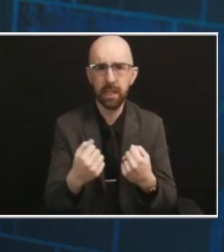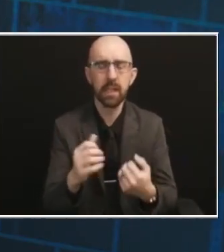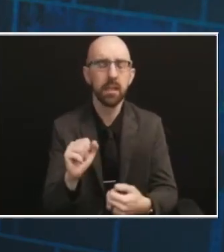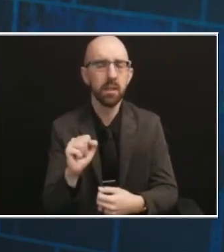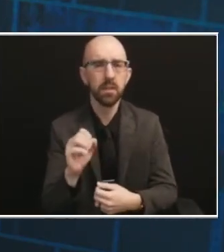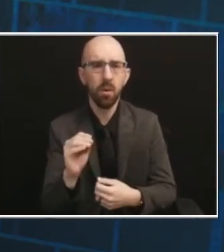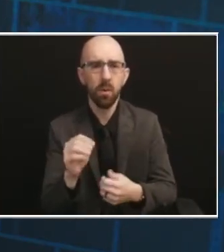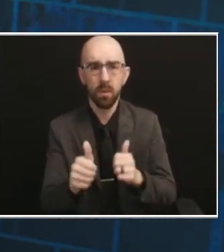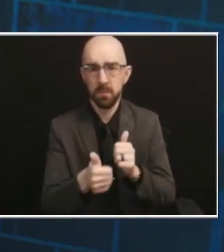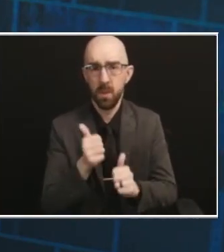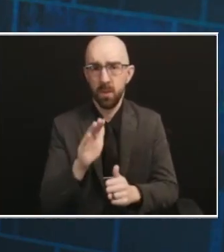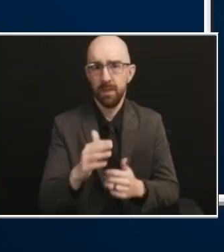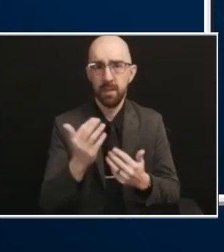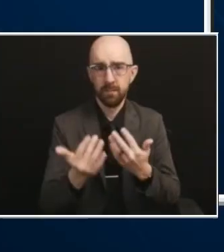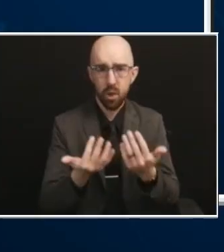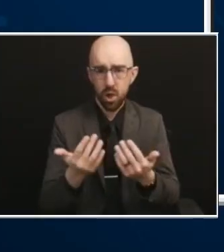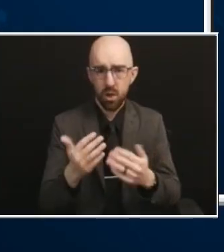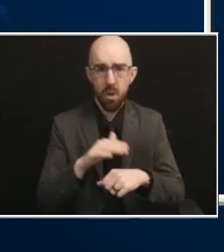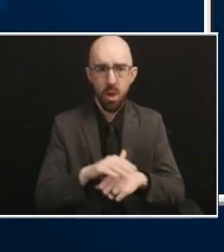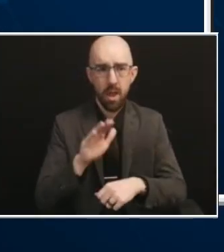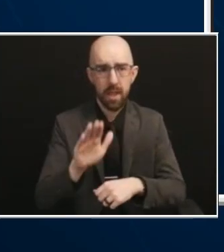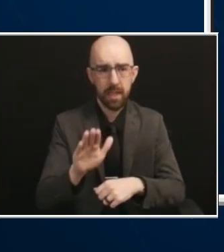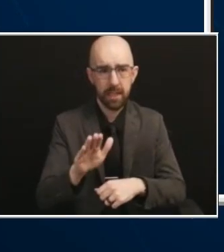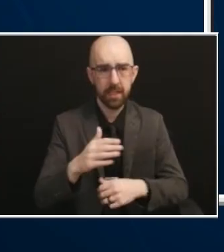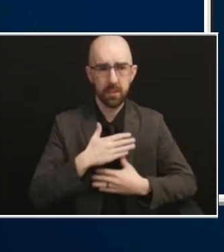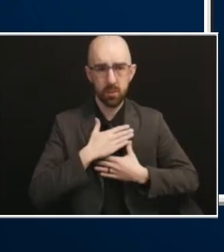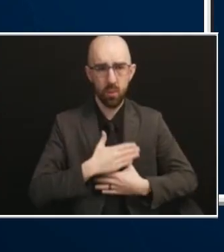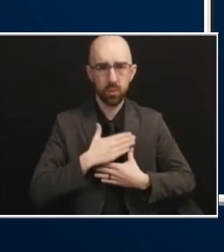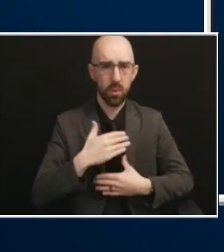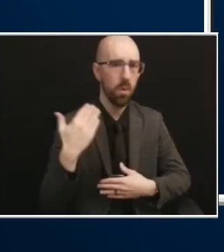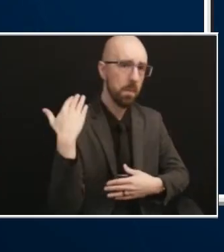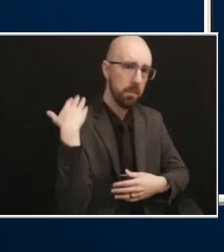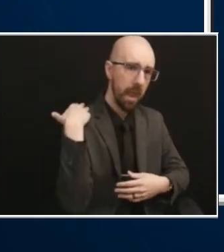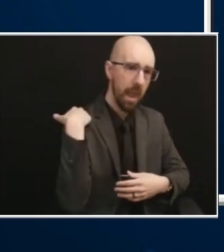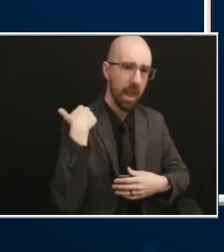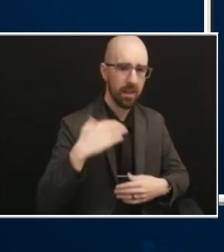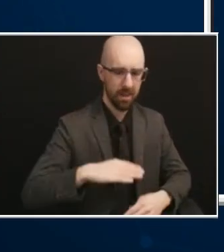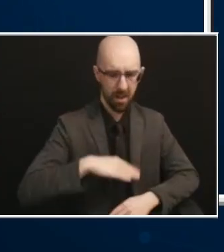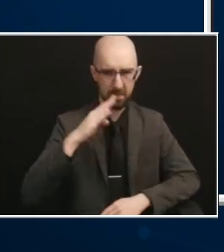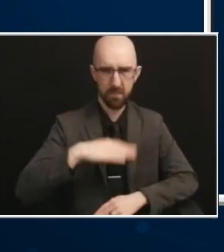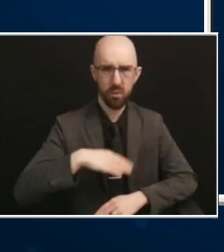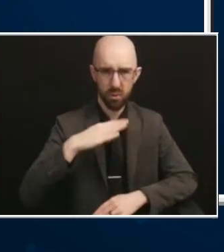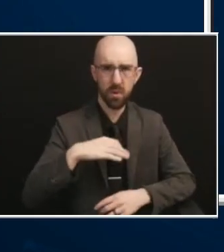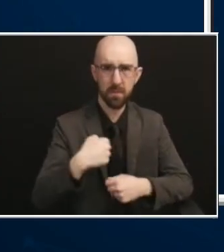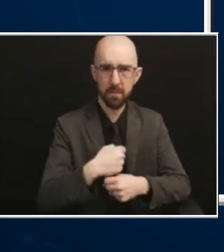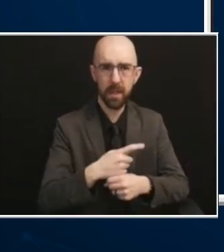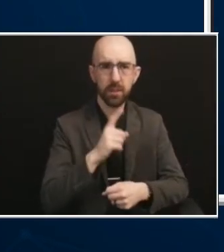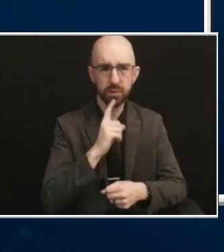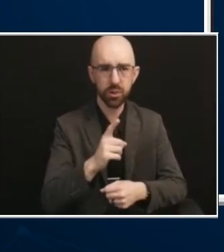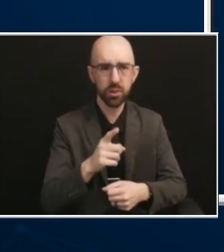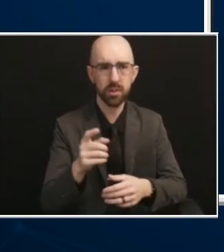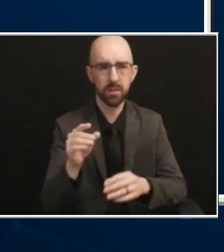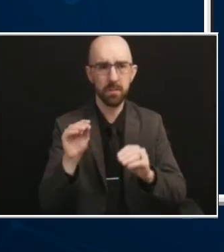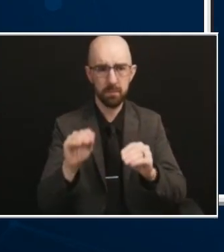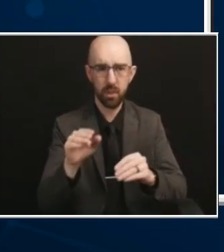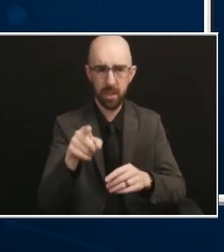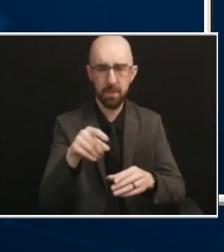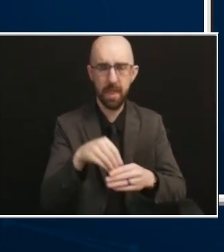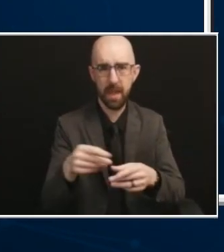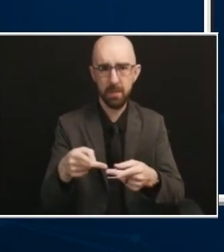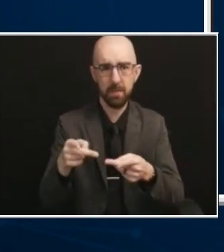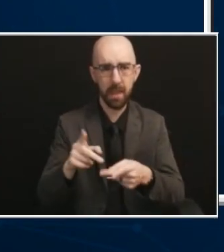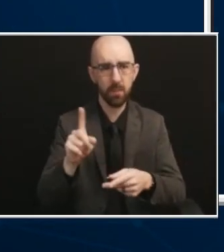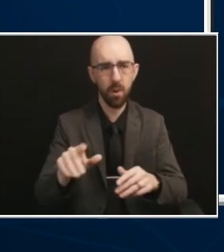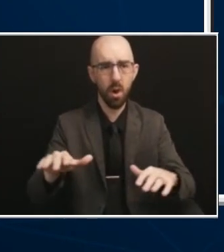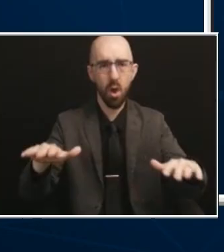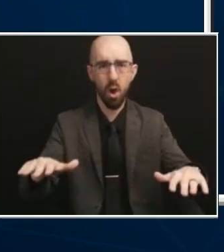his burns were on his torso, back, and upper extremities, we made sure to position him in a position where his arms were resting kind of in